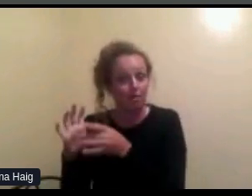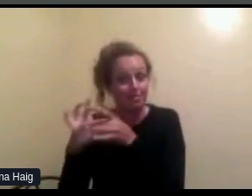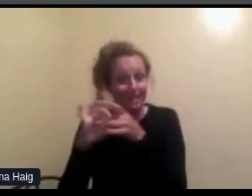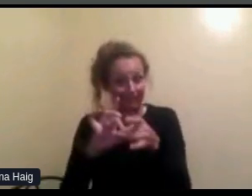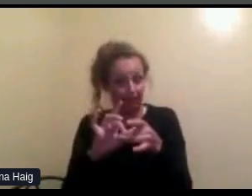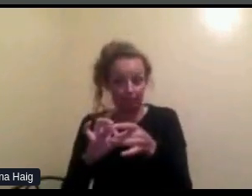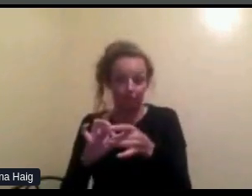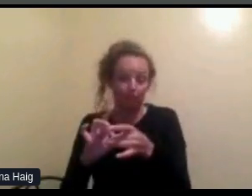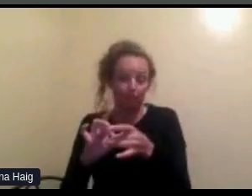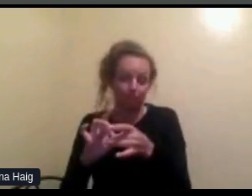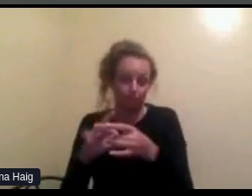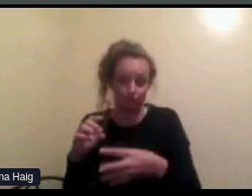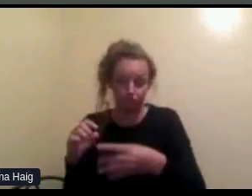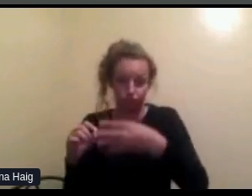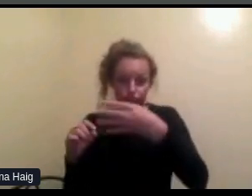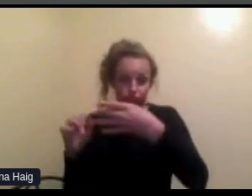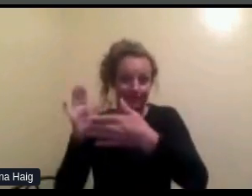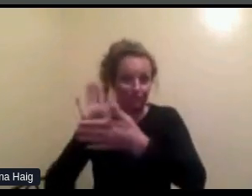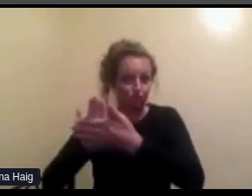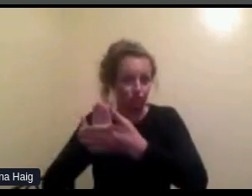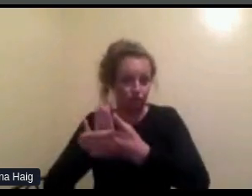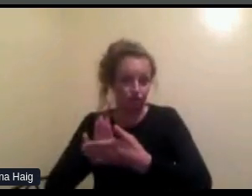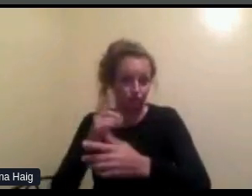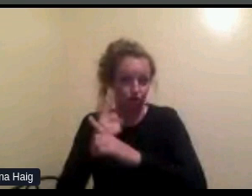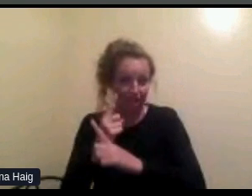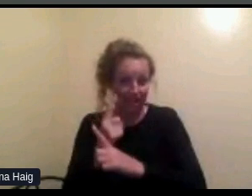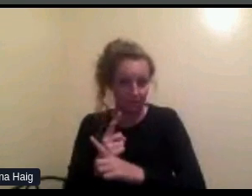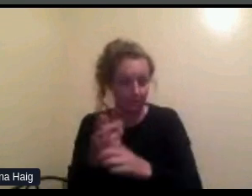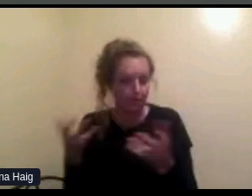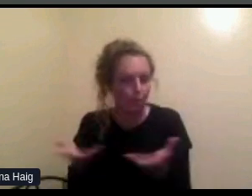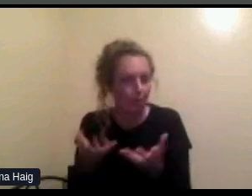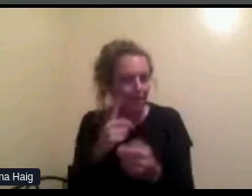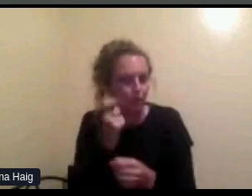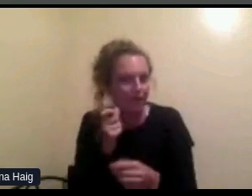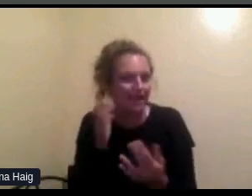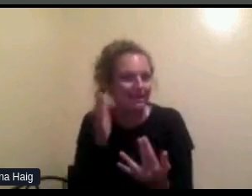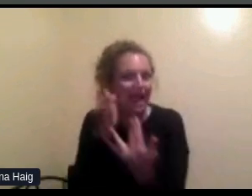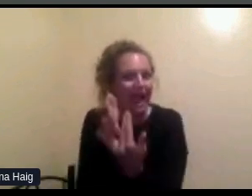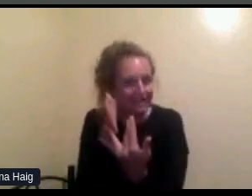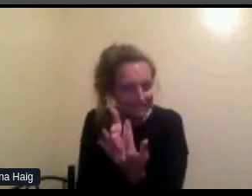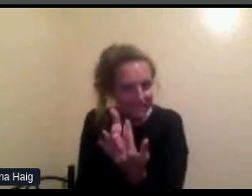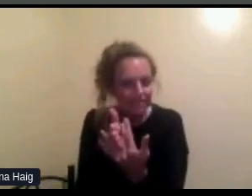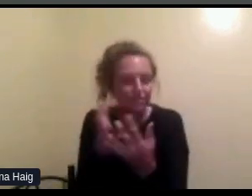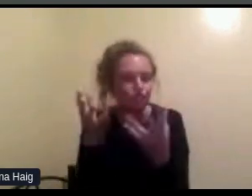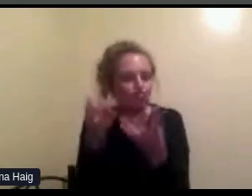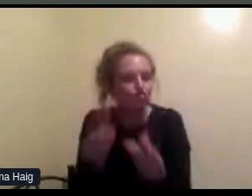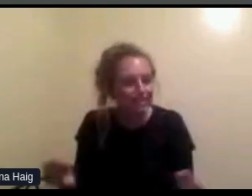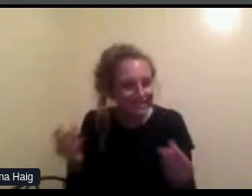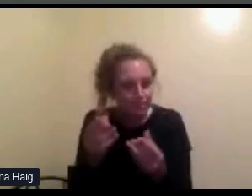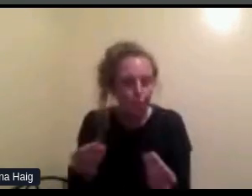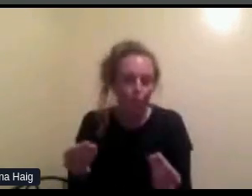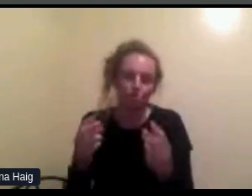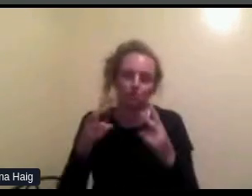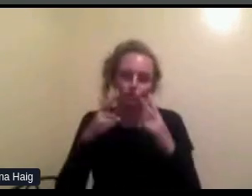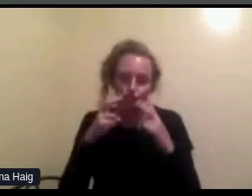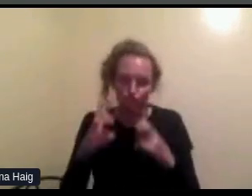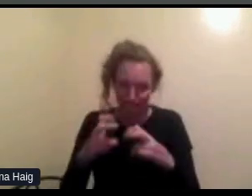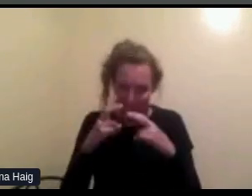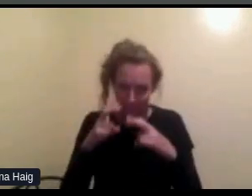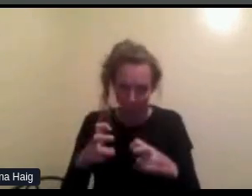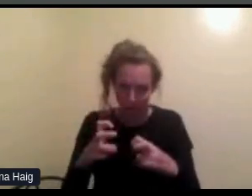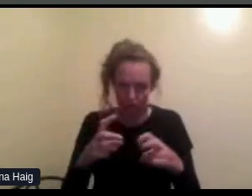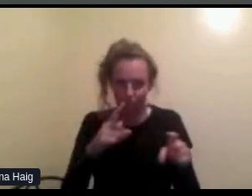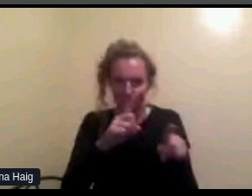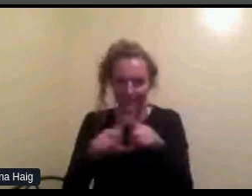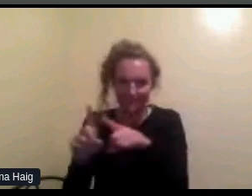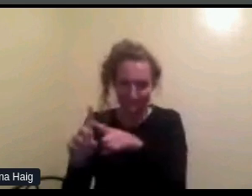where you can access this resource and all this research covering all these different sectors. As we said at the beginning, Jacob, tech